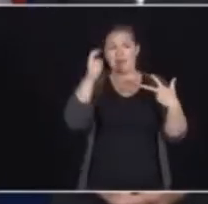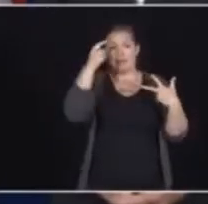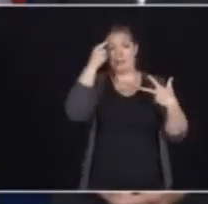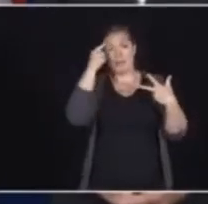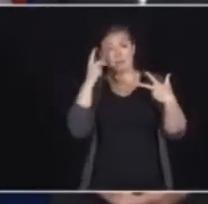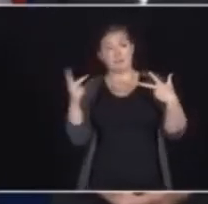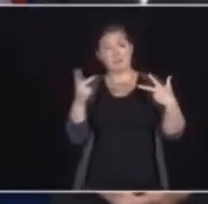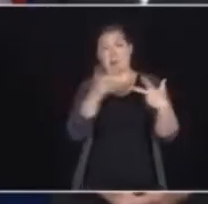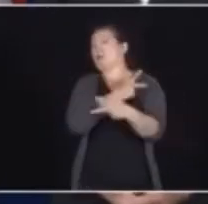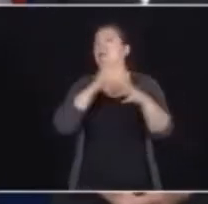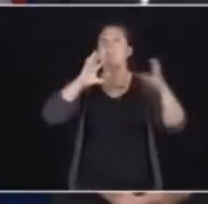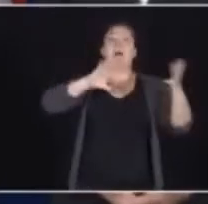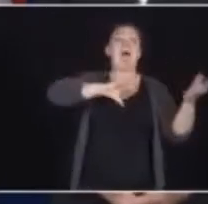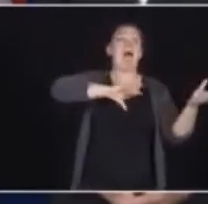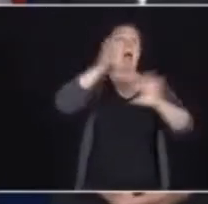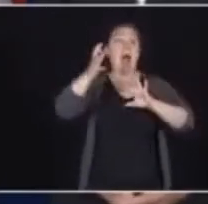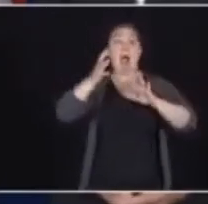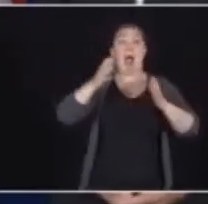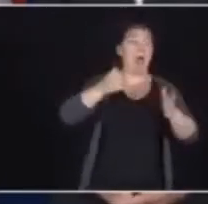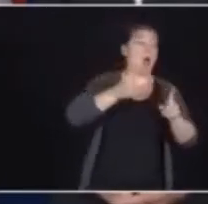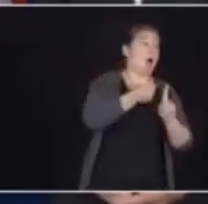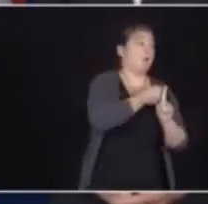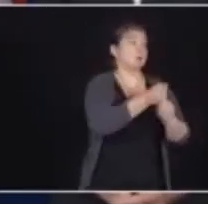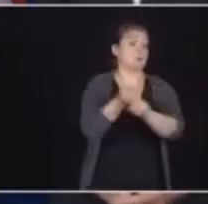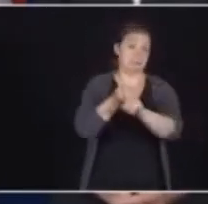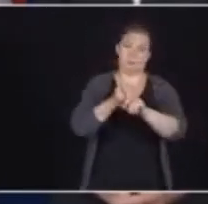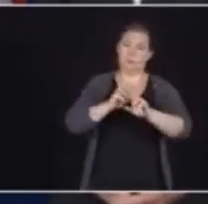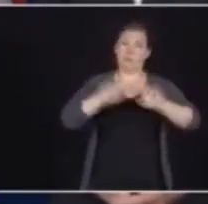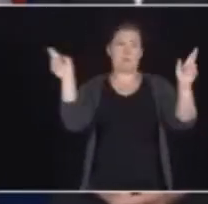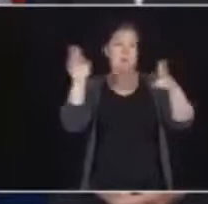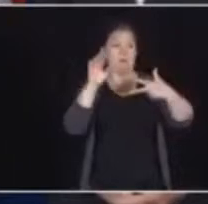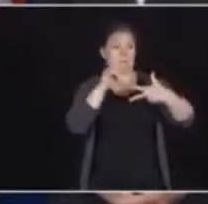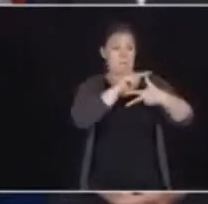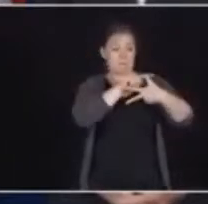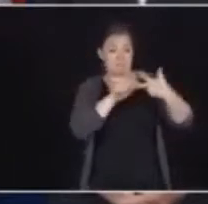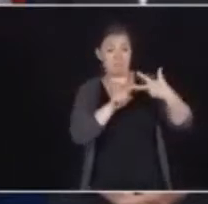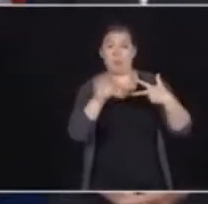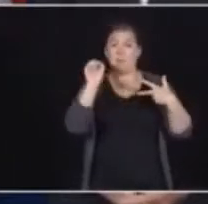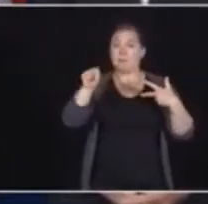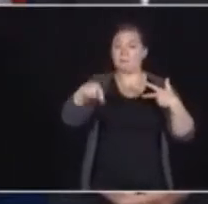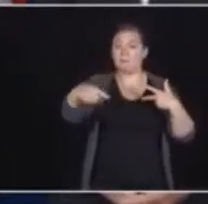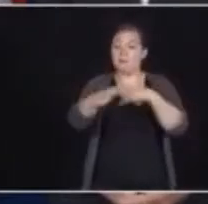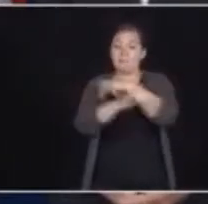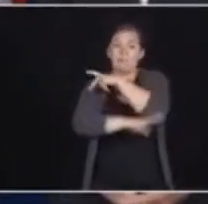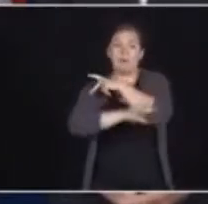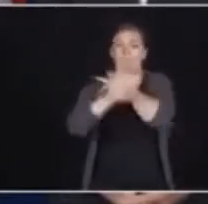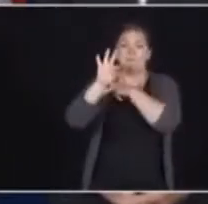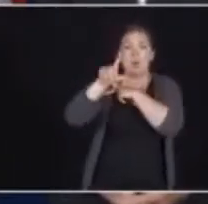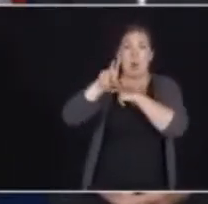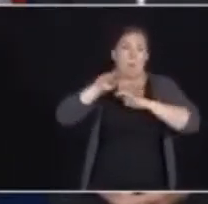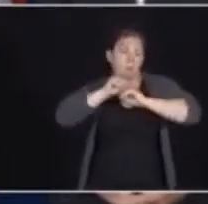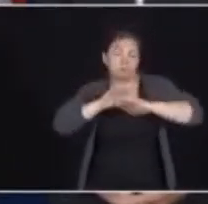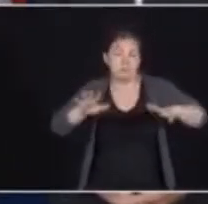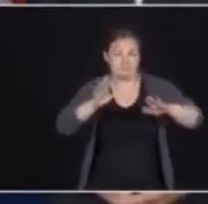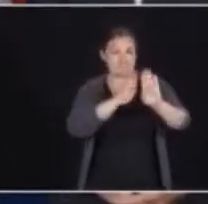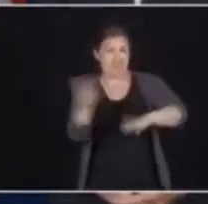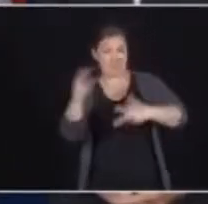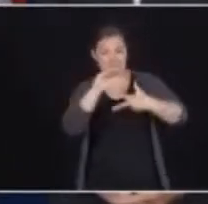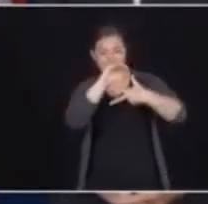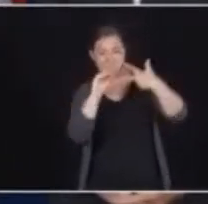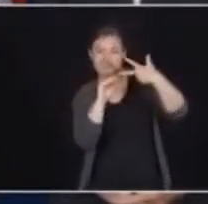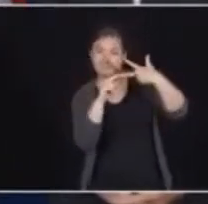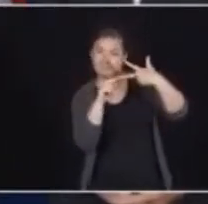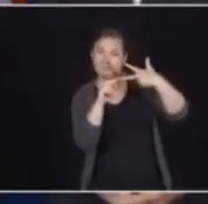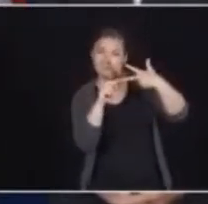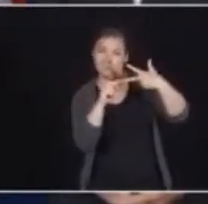hit with a second wave or flu season hits. We have to be prepared. Our goal as a government is to have kids in the